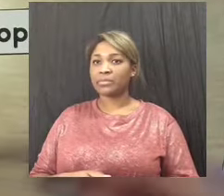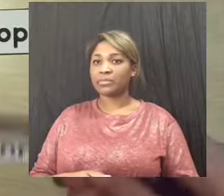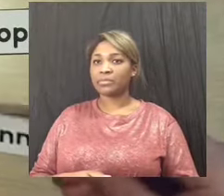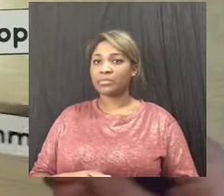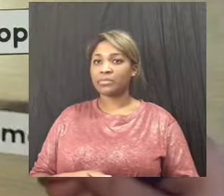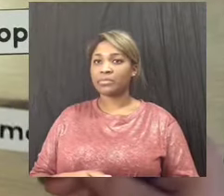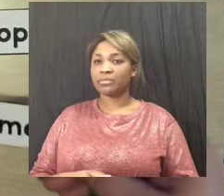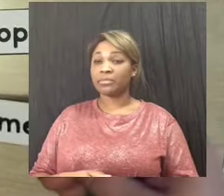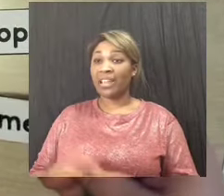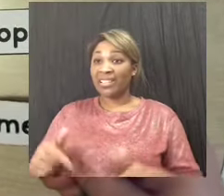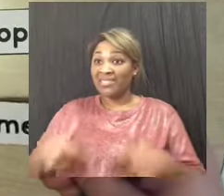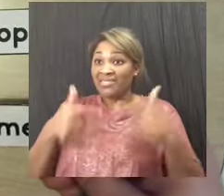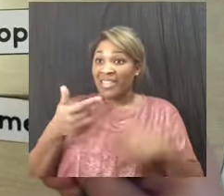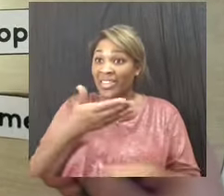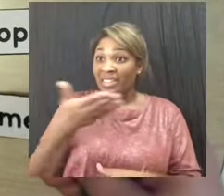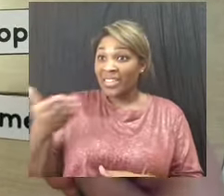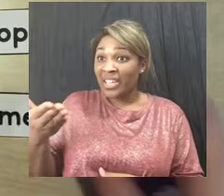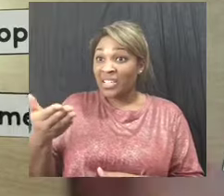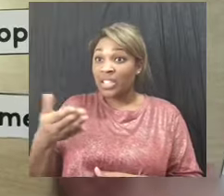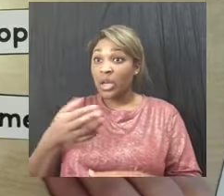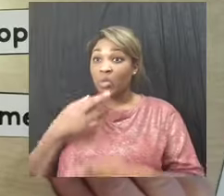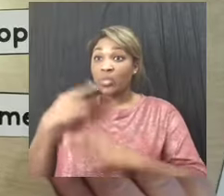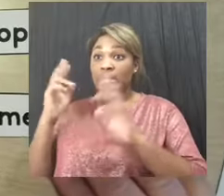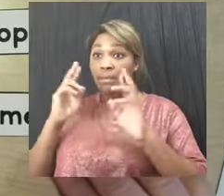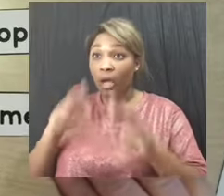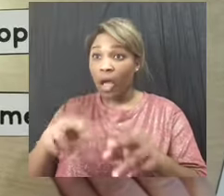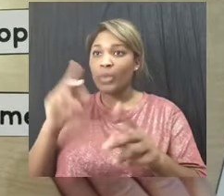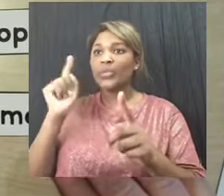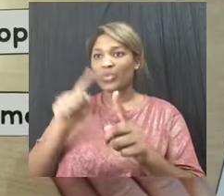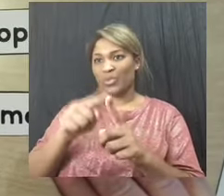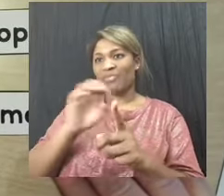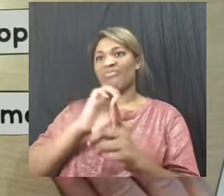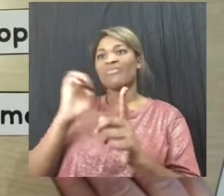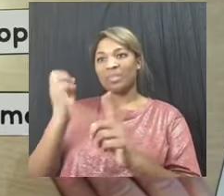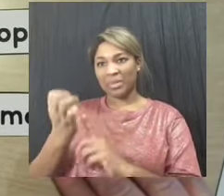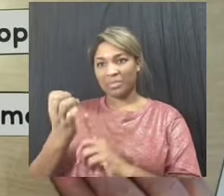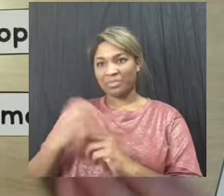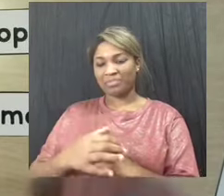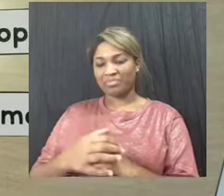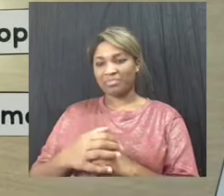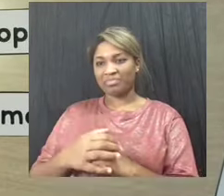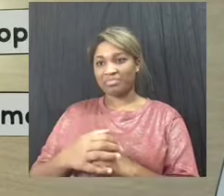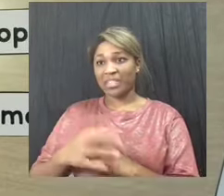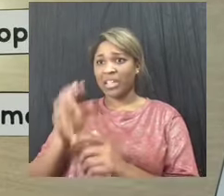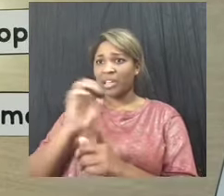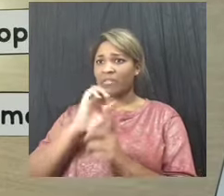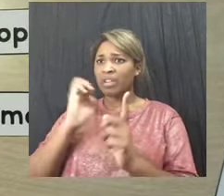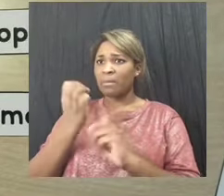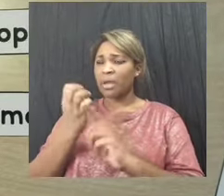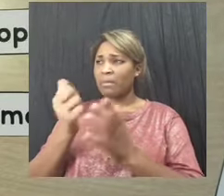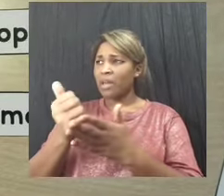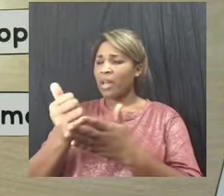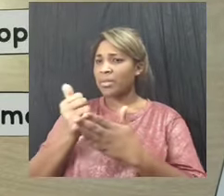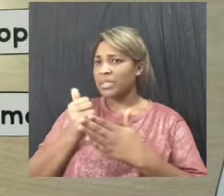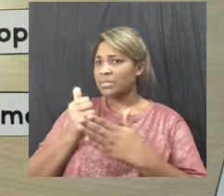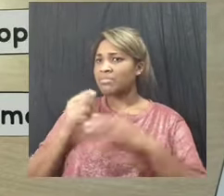respond to their environment. The environment helps them to stay